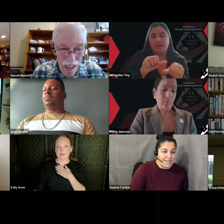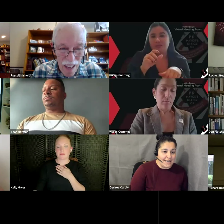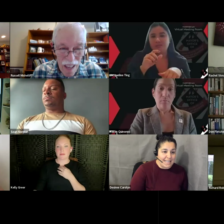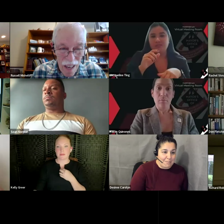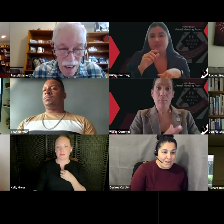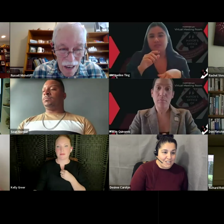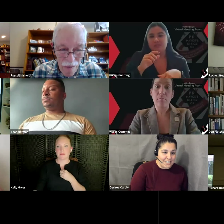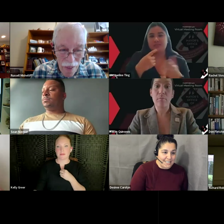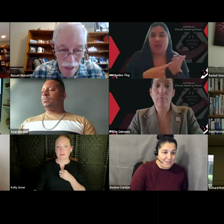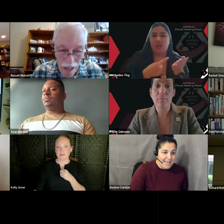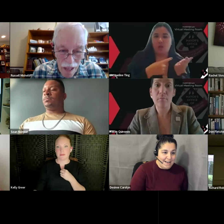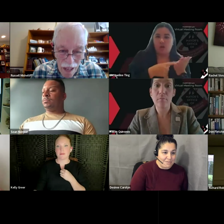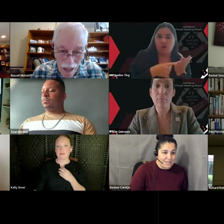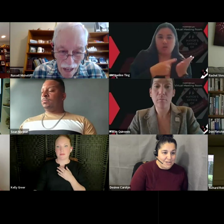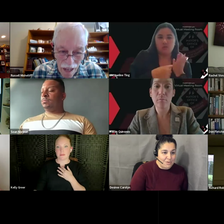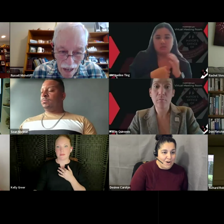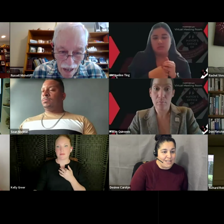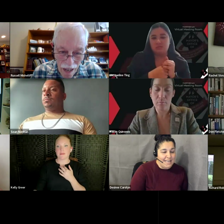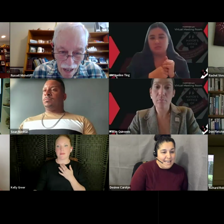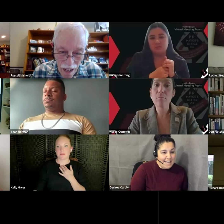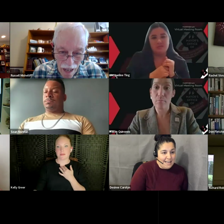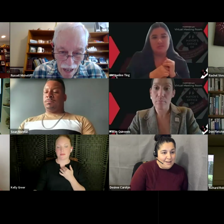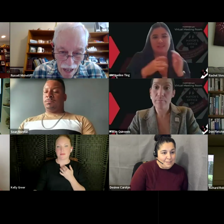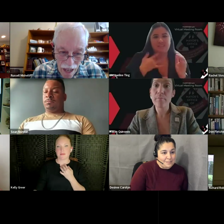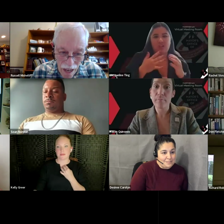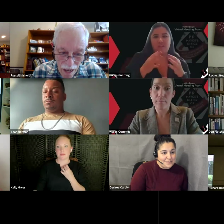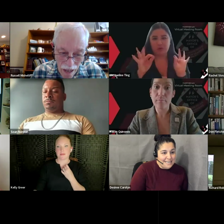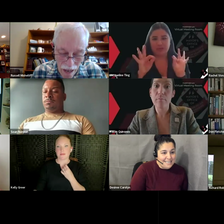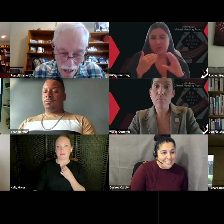an ongoing collaboration that we have with you all.